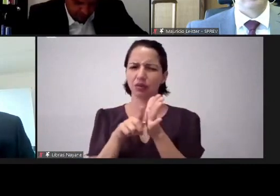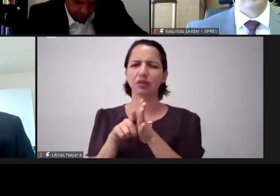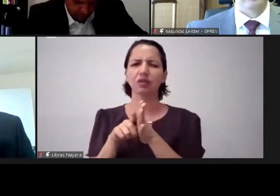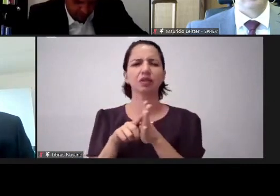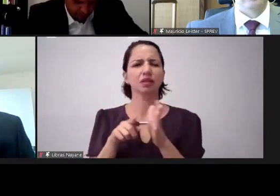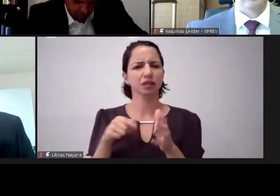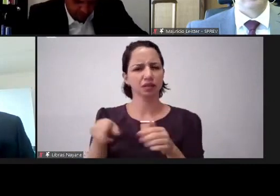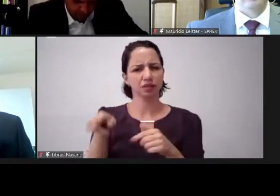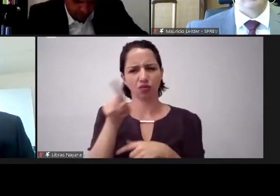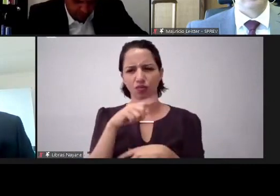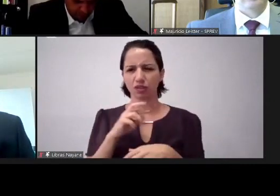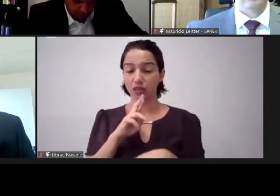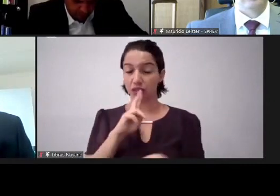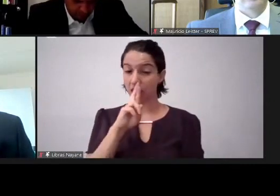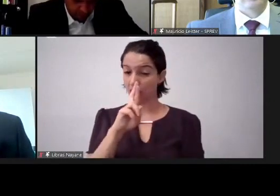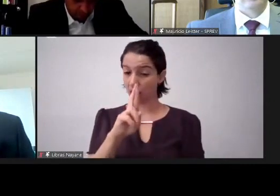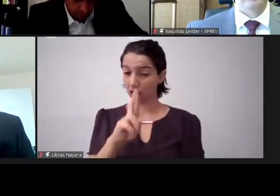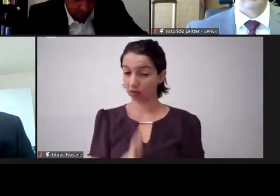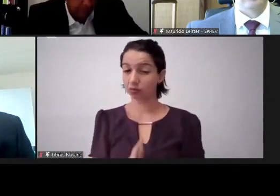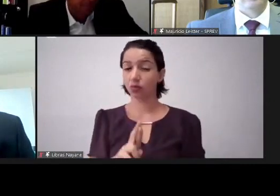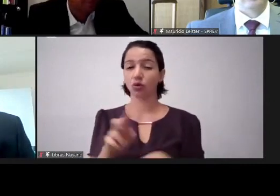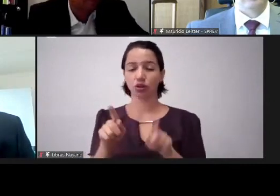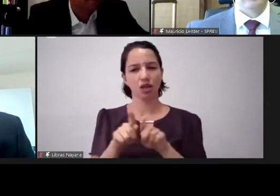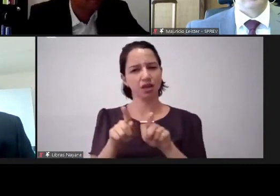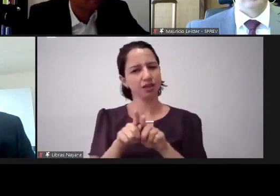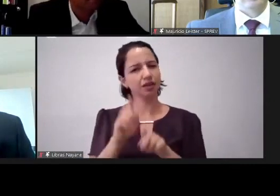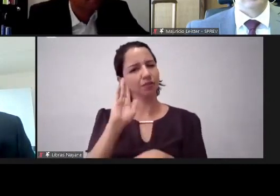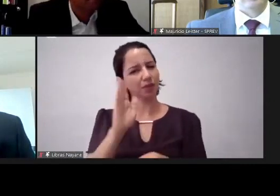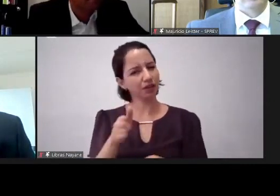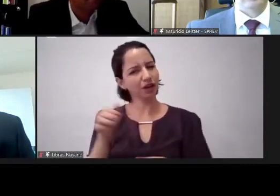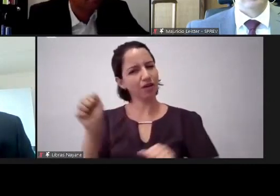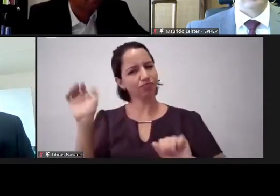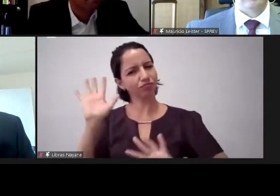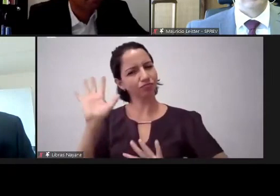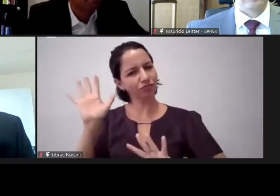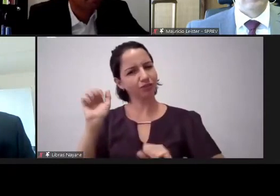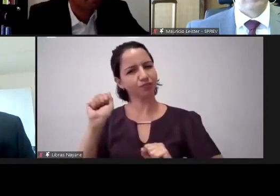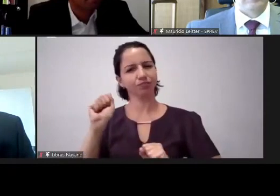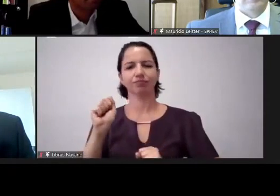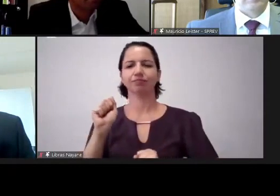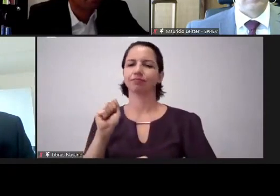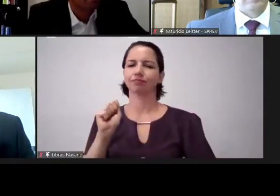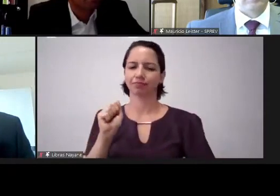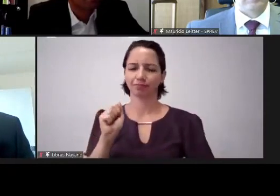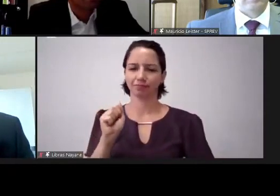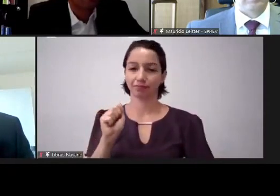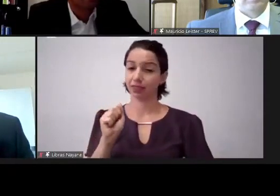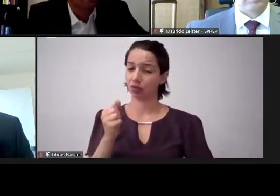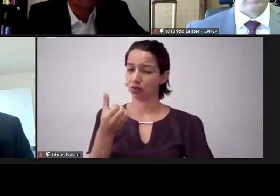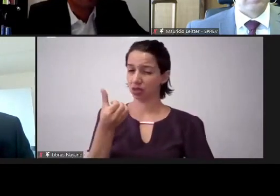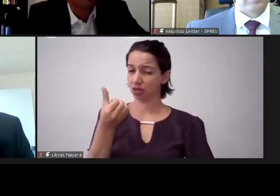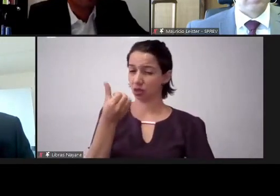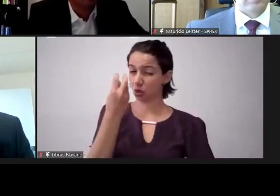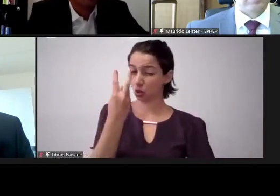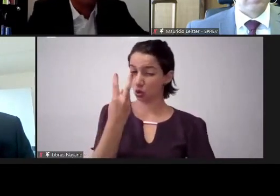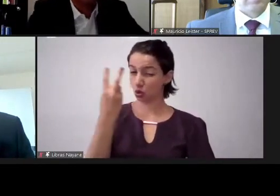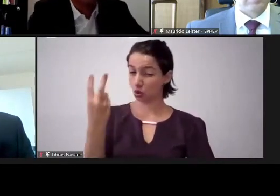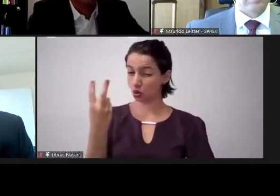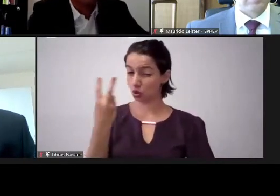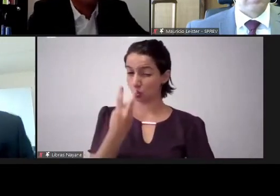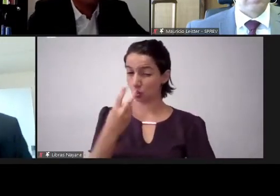all. You answer the question and do your final words. Still